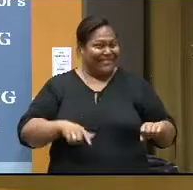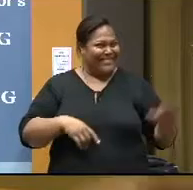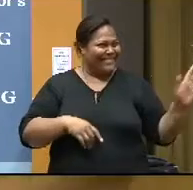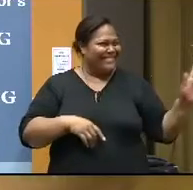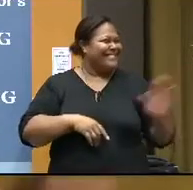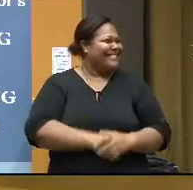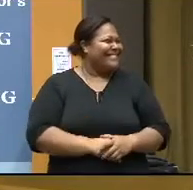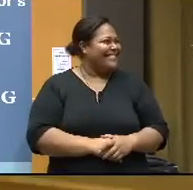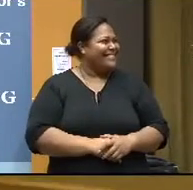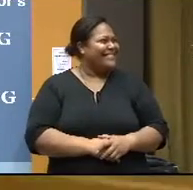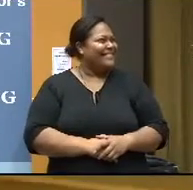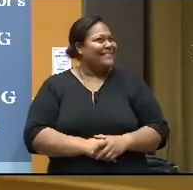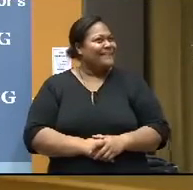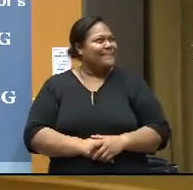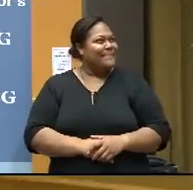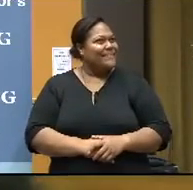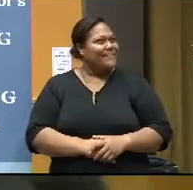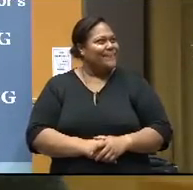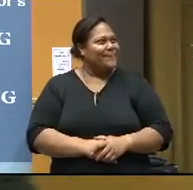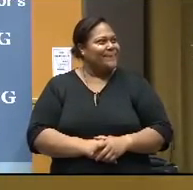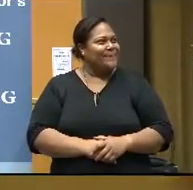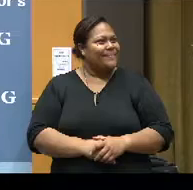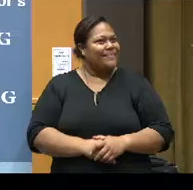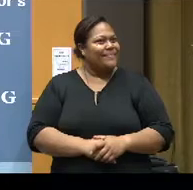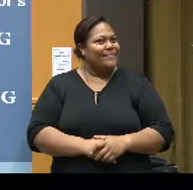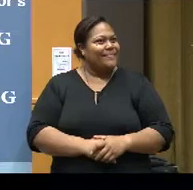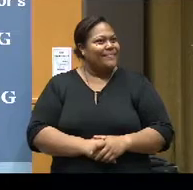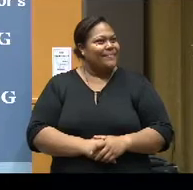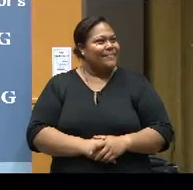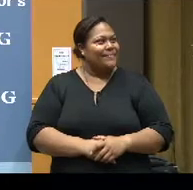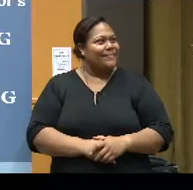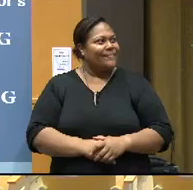And I'll ask the guests to be garlanded.